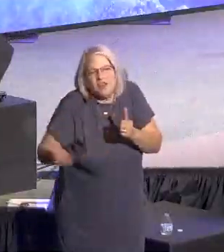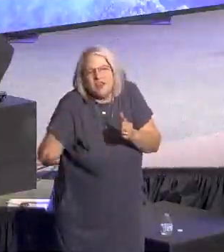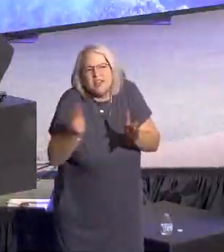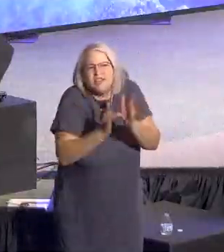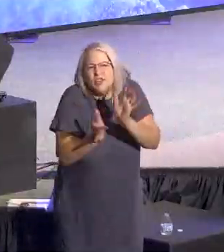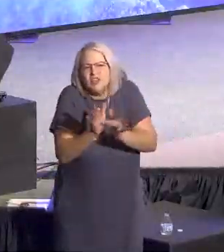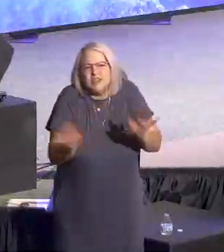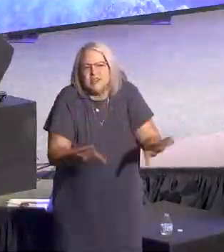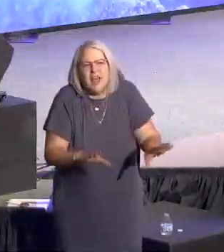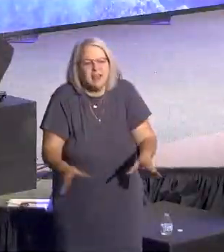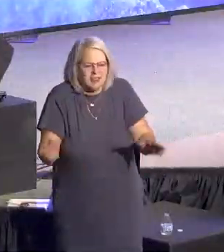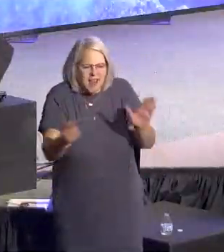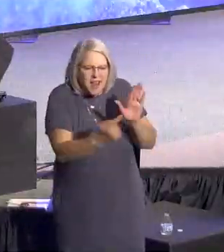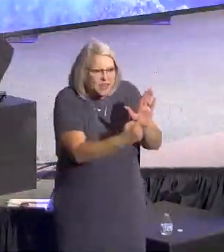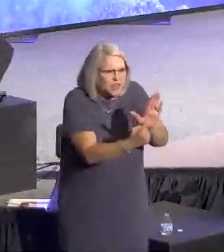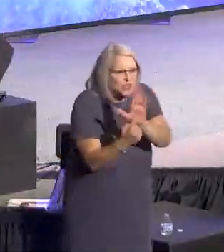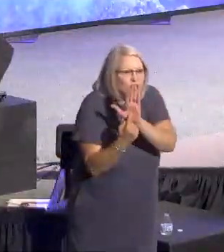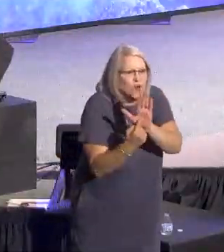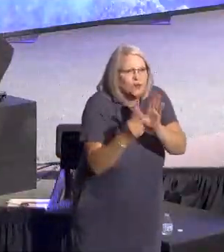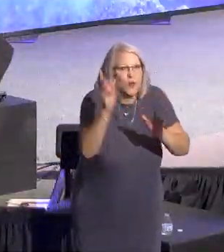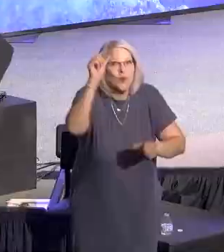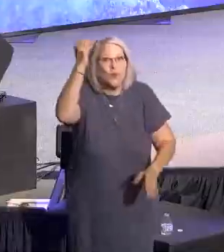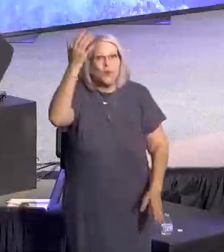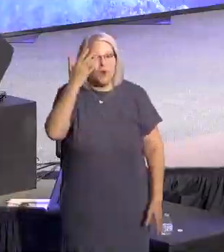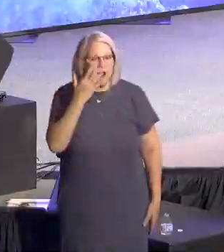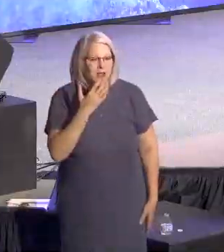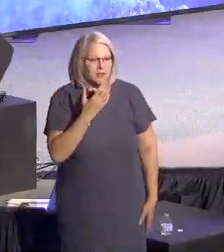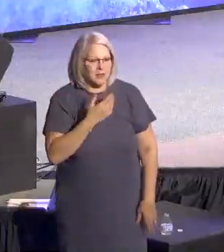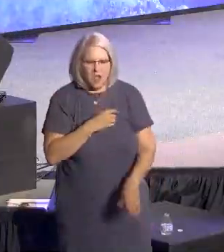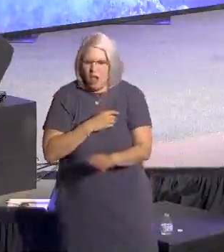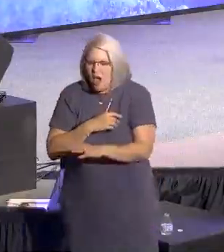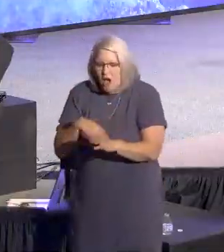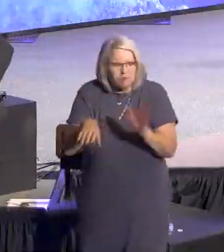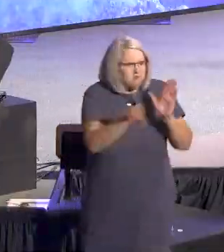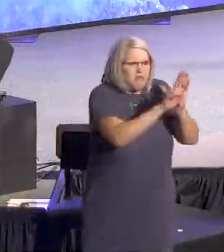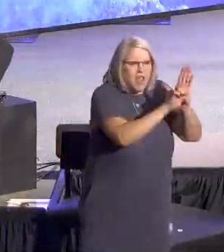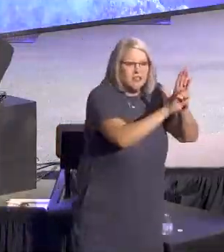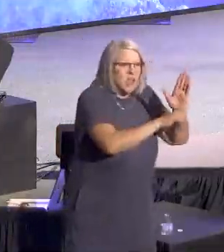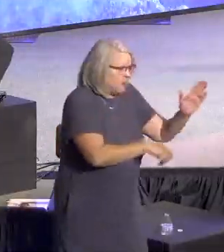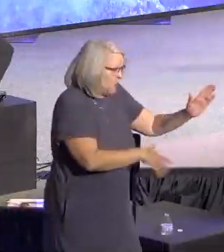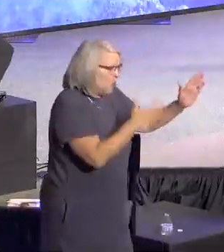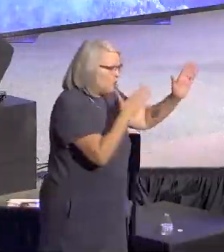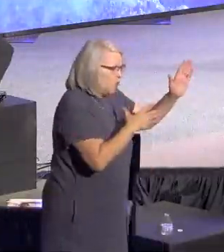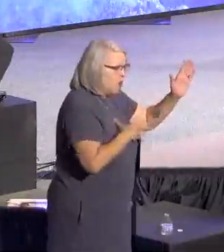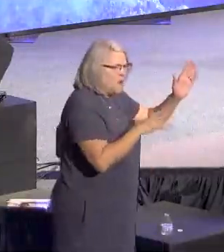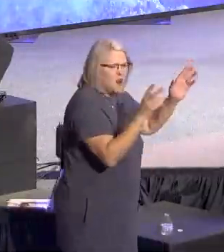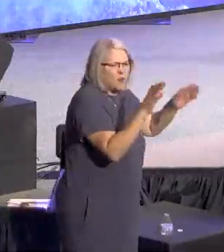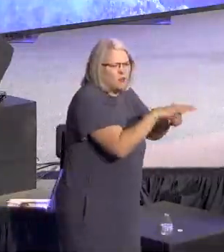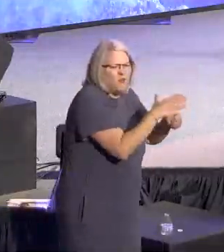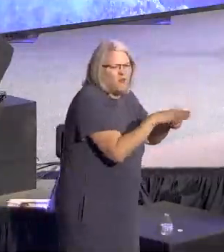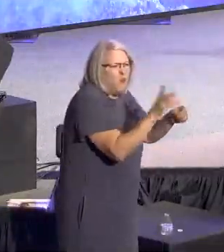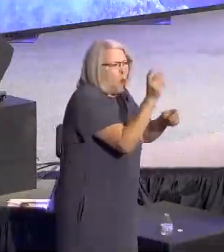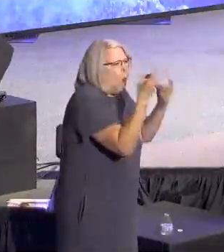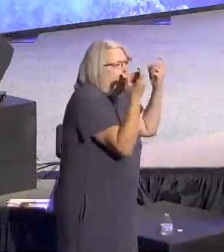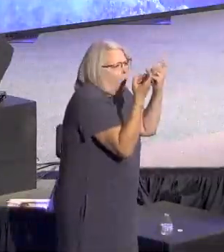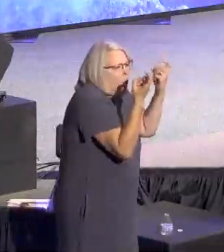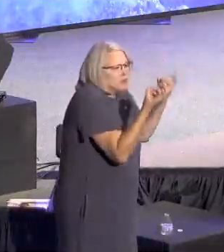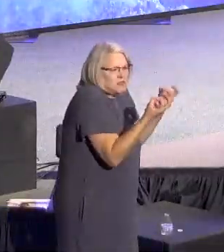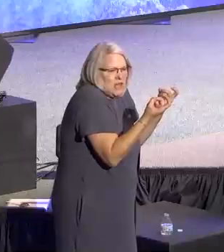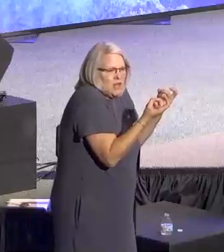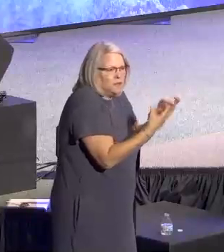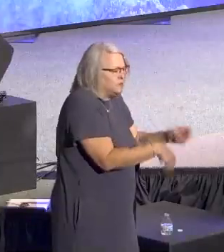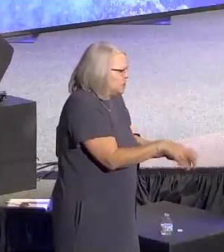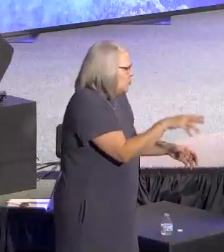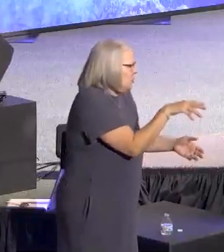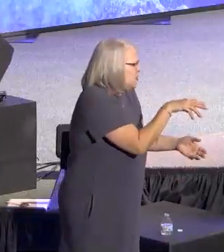does, he demonstrates grace. The woman caught in sin in the Gospel of John, if you remember that story,